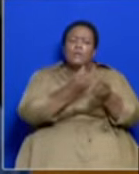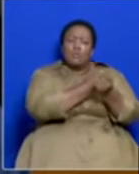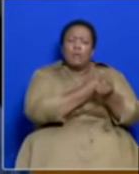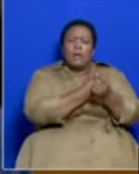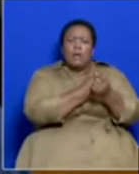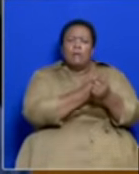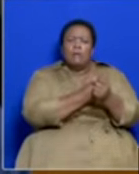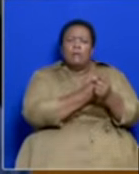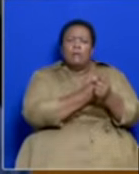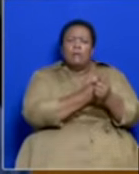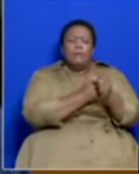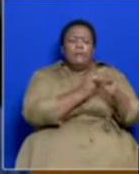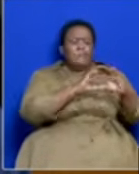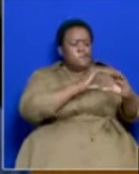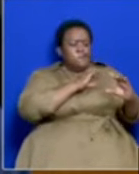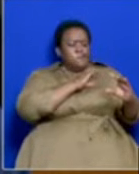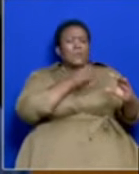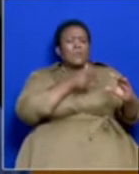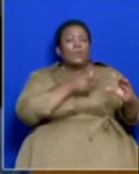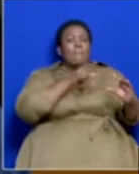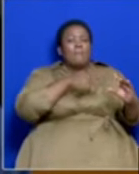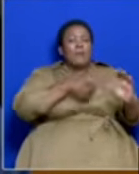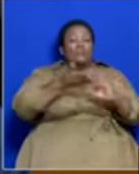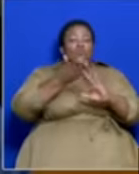was currently on a plot in Patfontein.